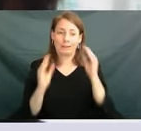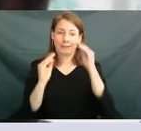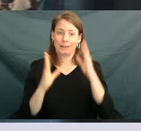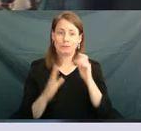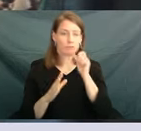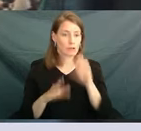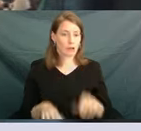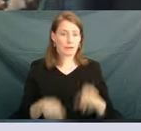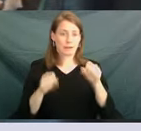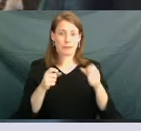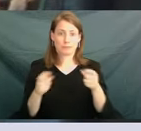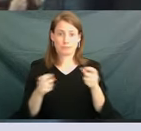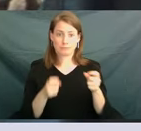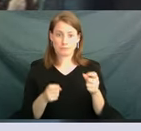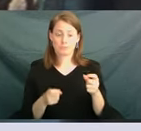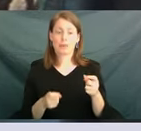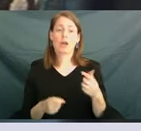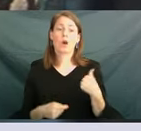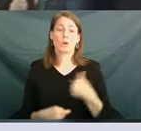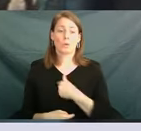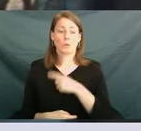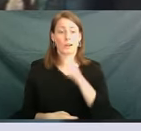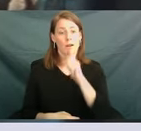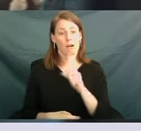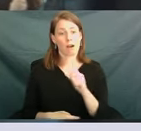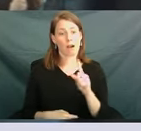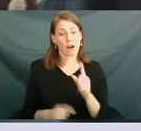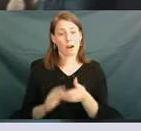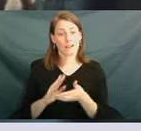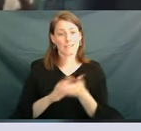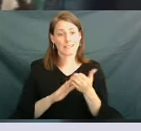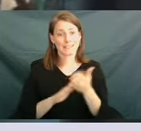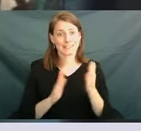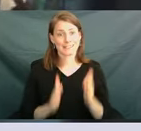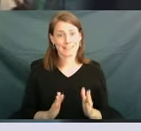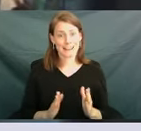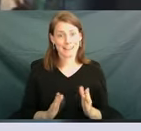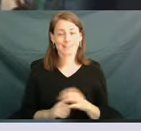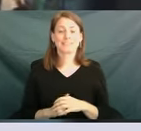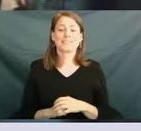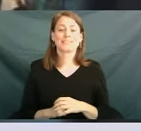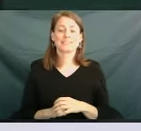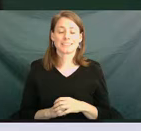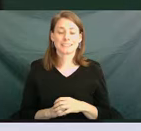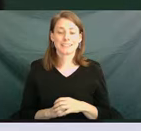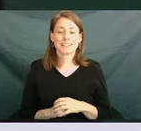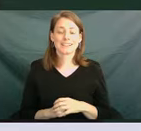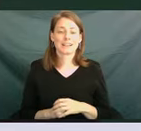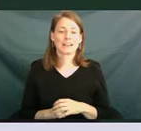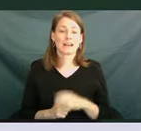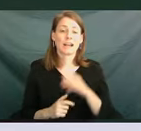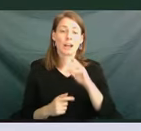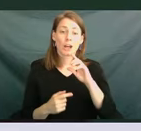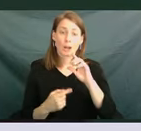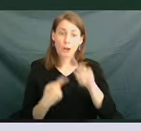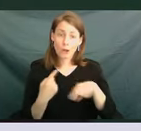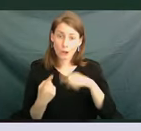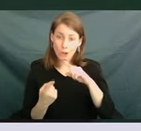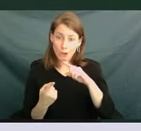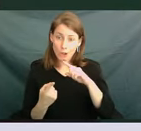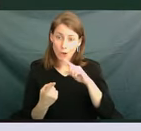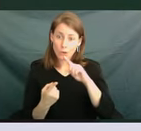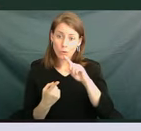The children were less reluctant to admit to certain things when it wasn't the class teacher. They also to look out for each